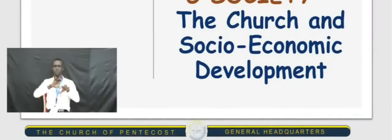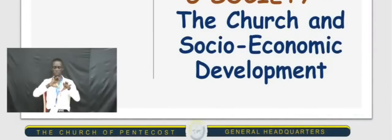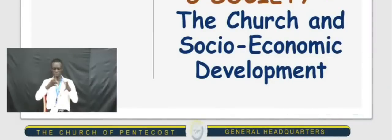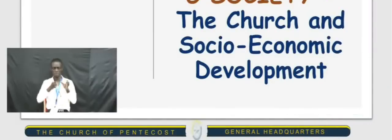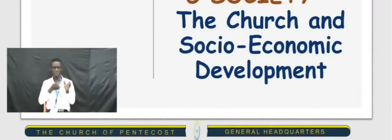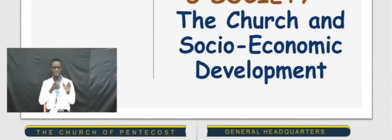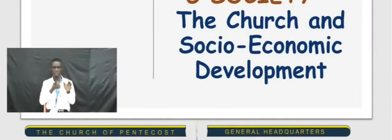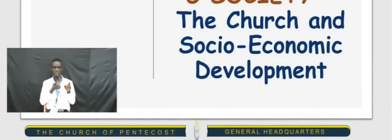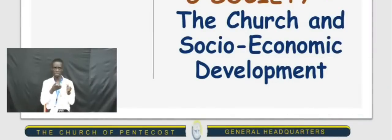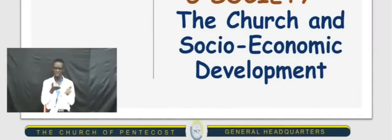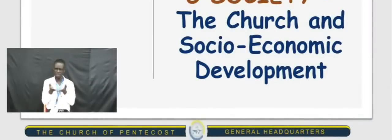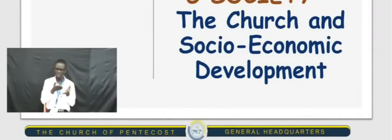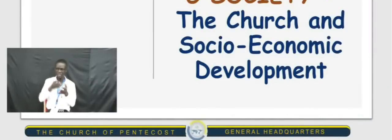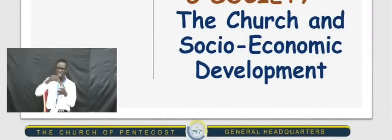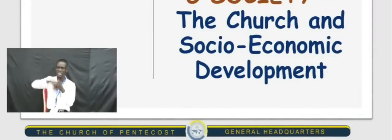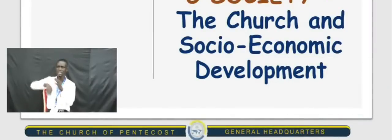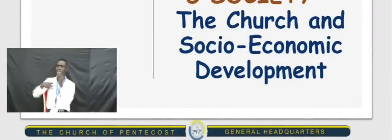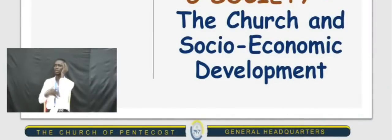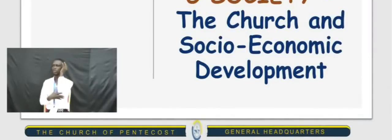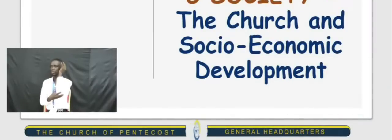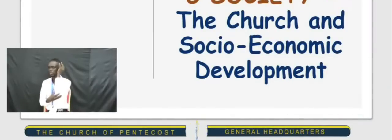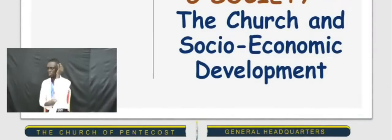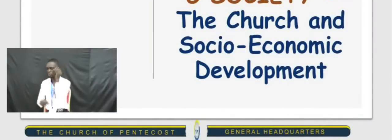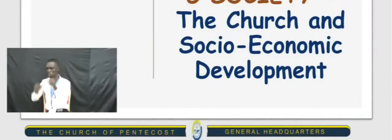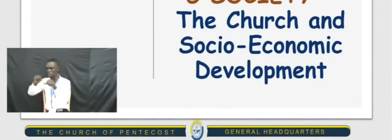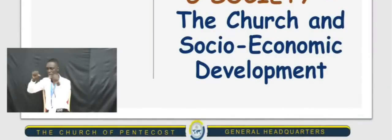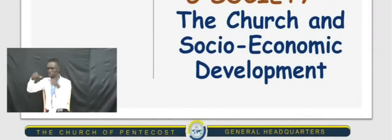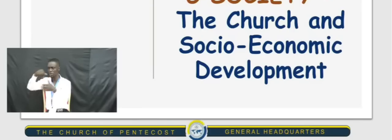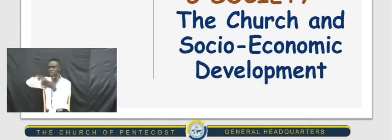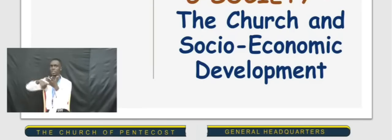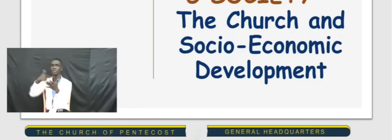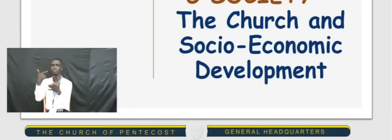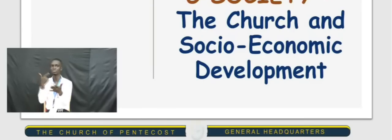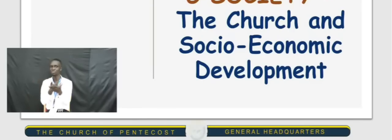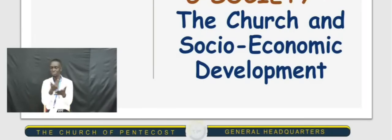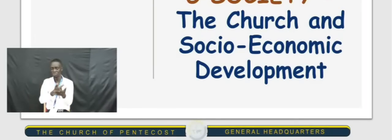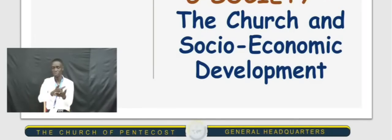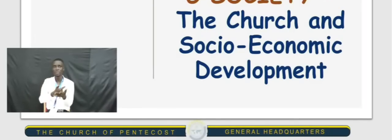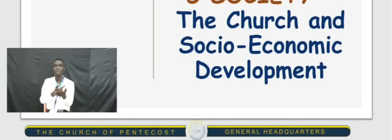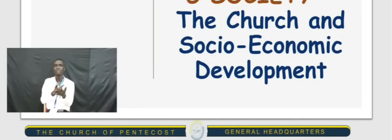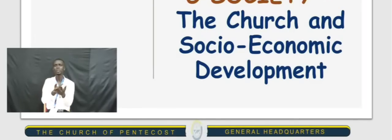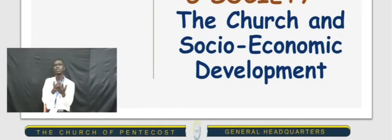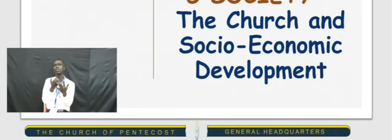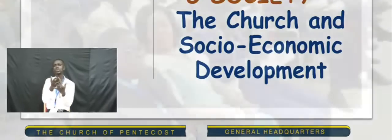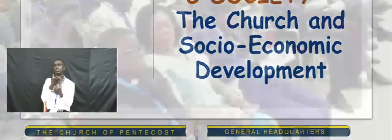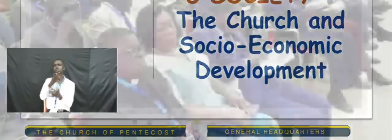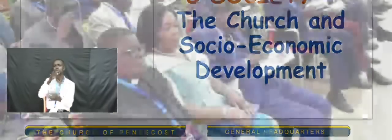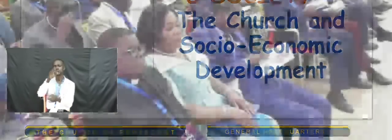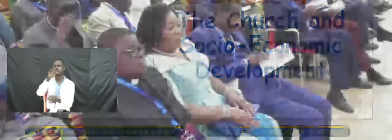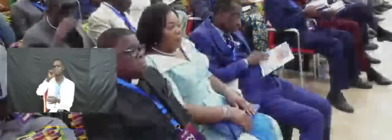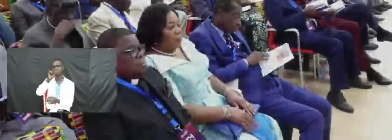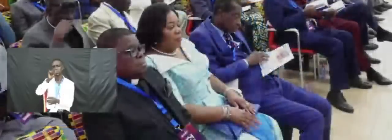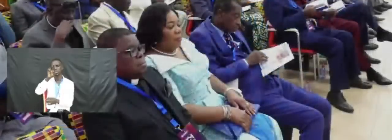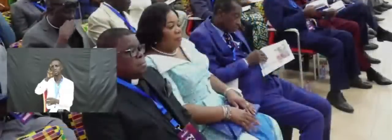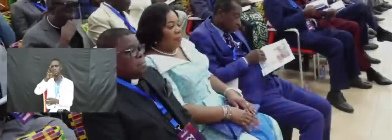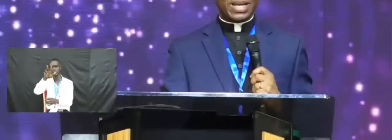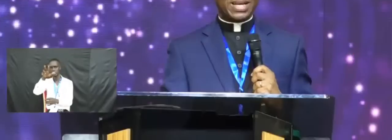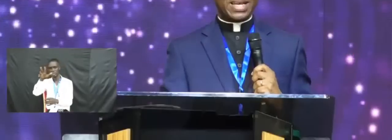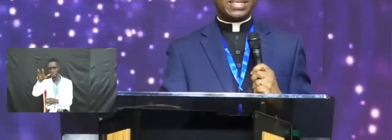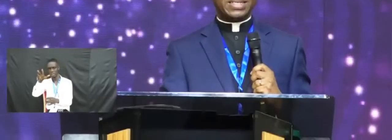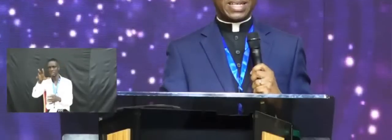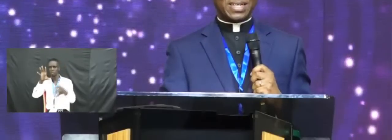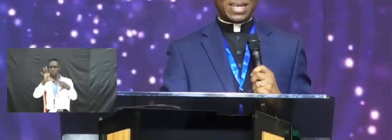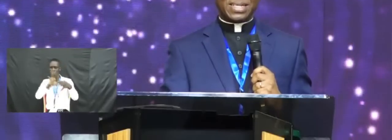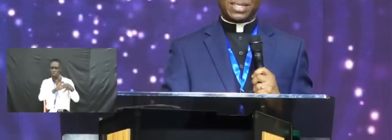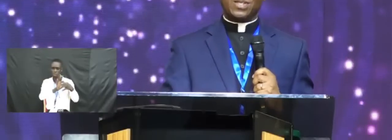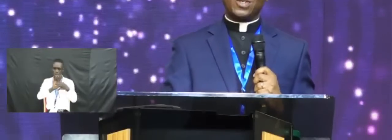institutions across the country in line with the vision 2023 agenda of partnering with the government for